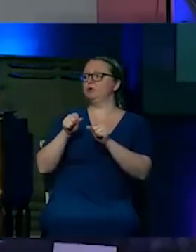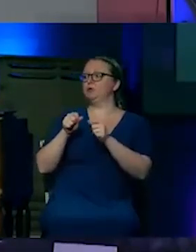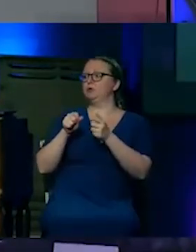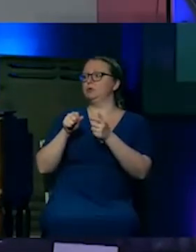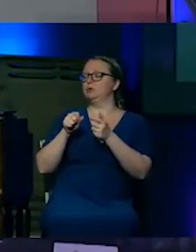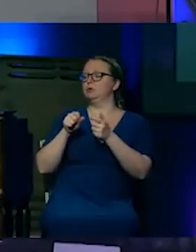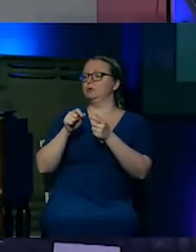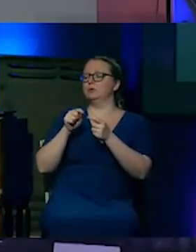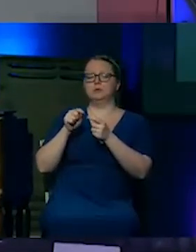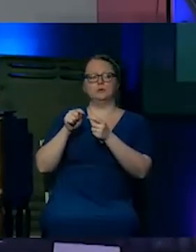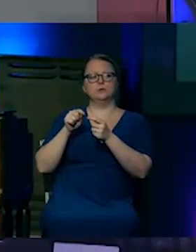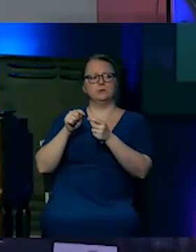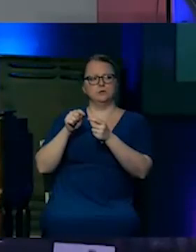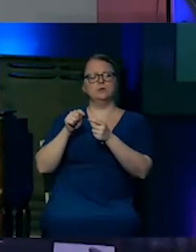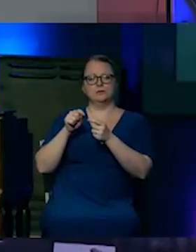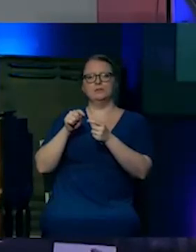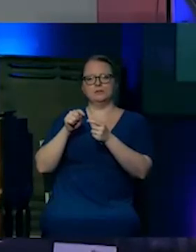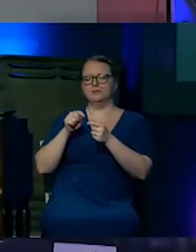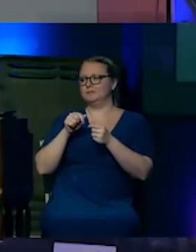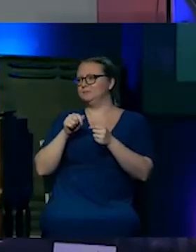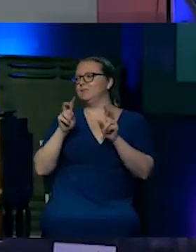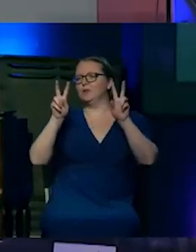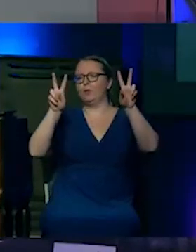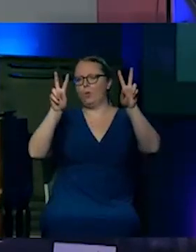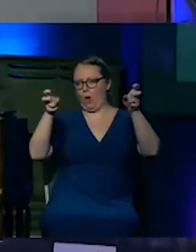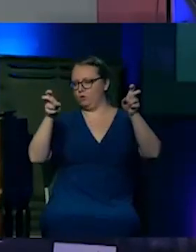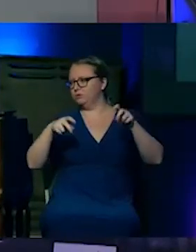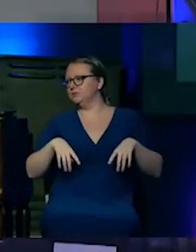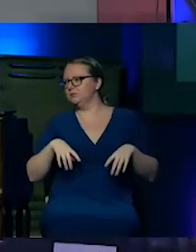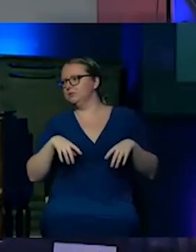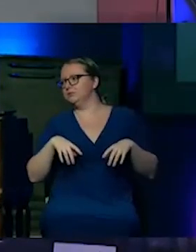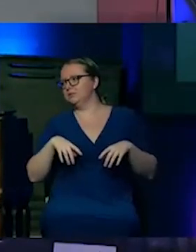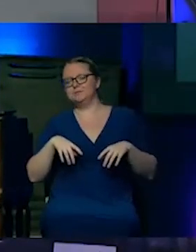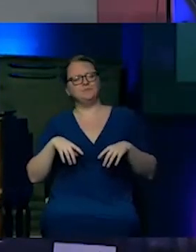a victim. He or she has become a threat.